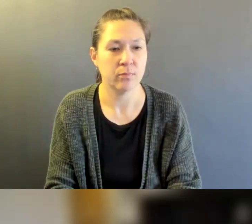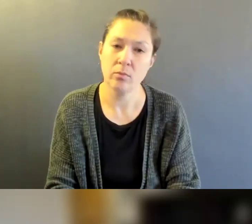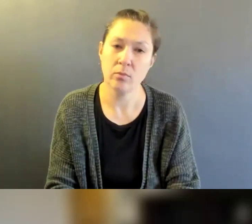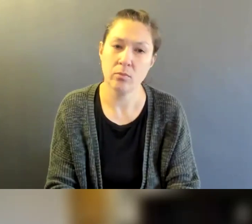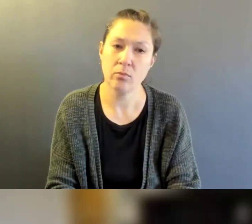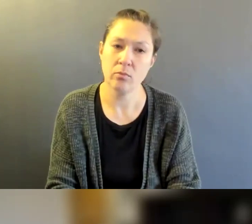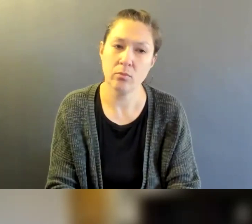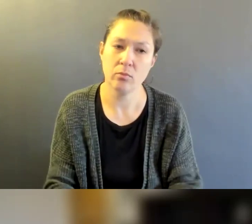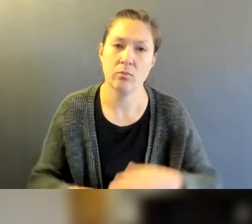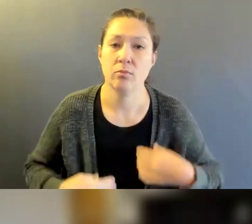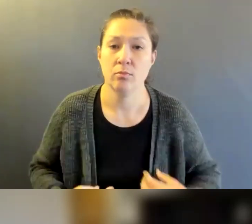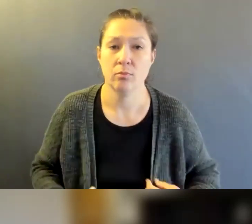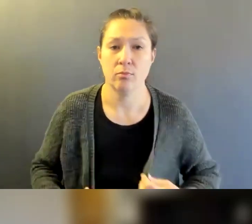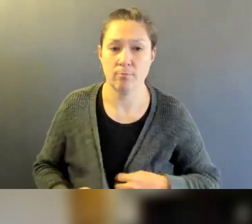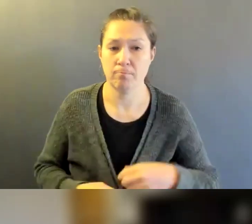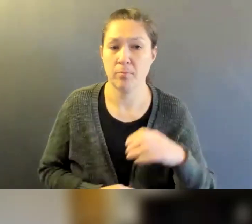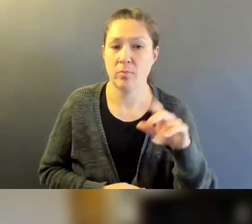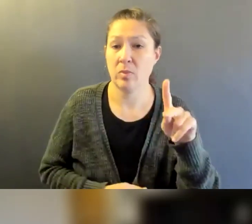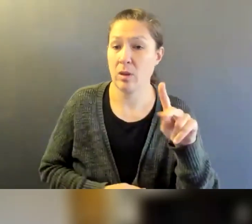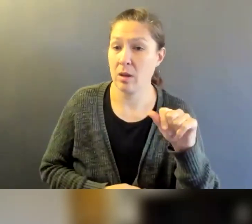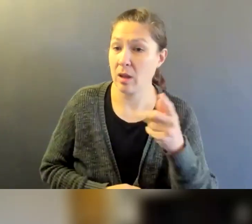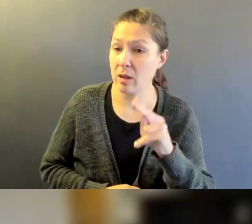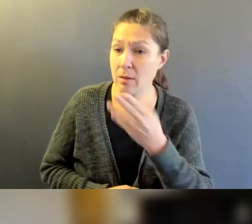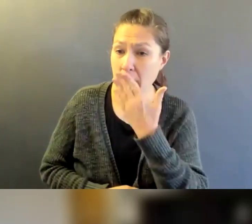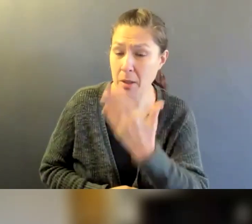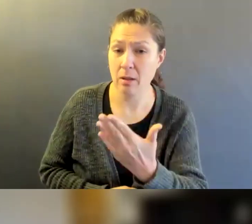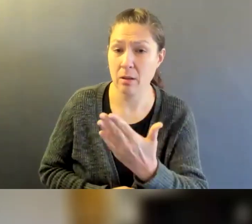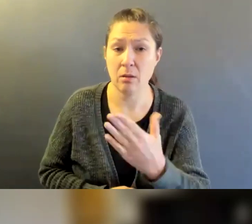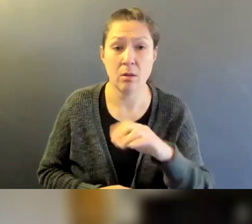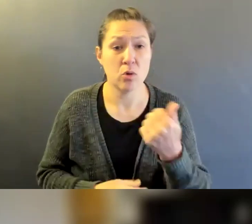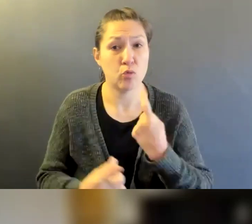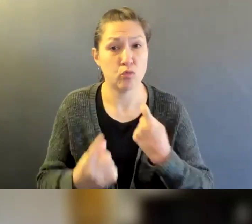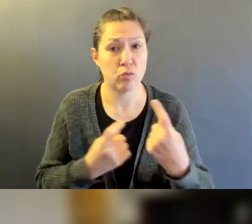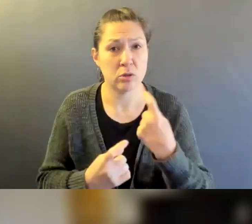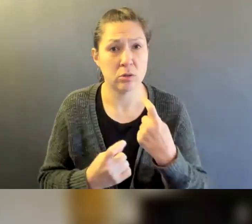Thank you, Philip. Any other questions before we move into breakouts?